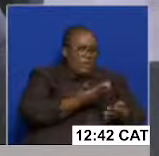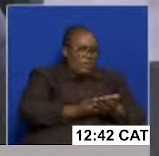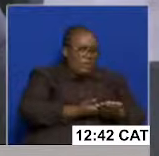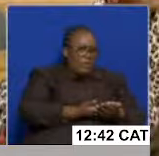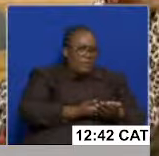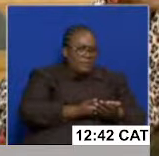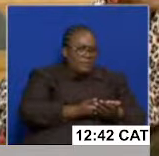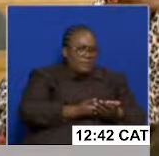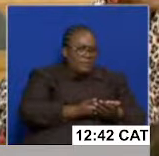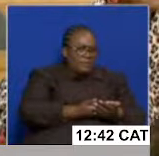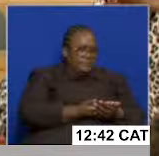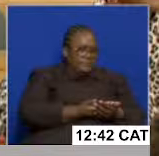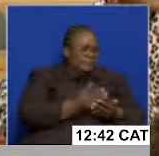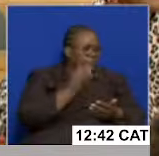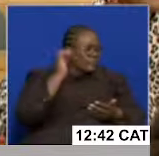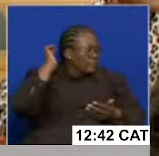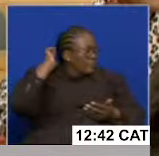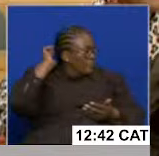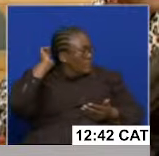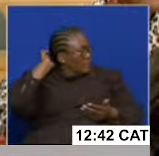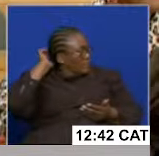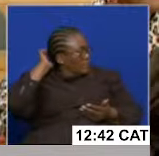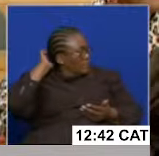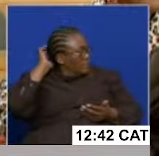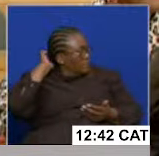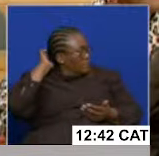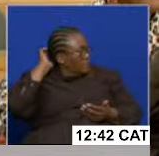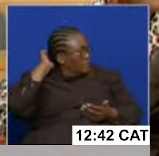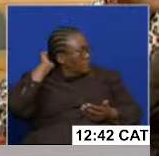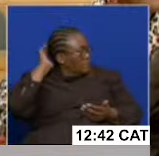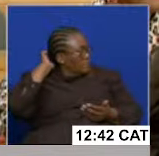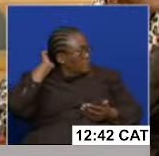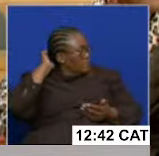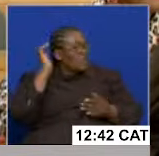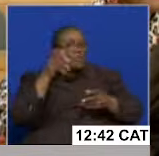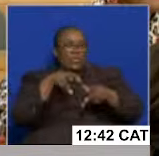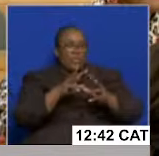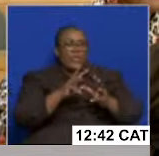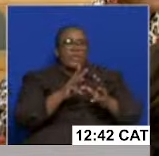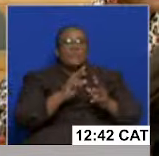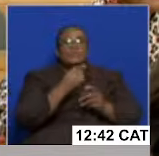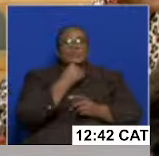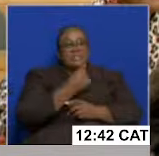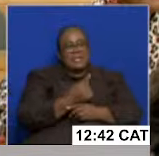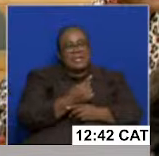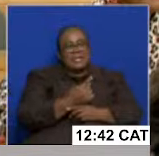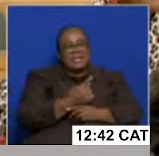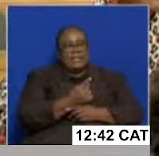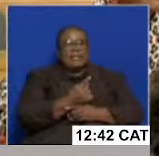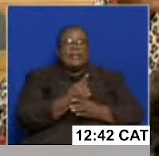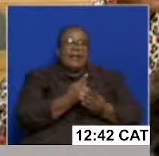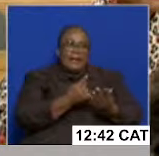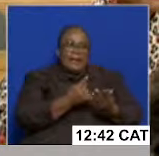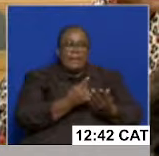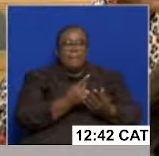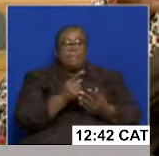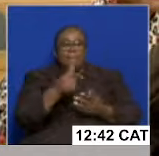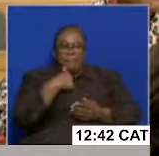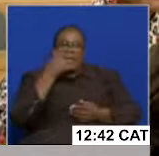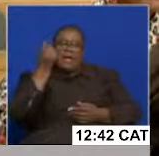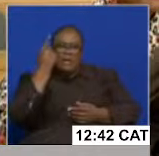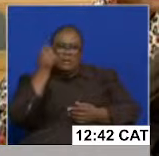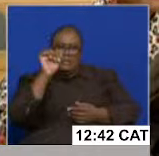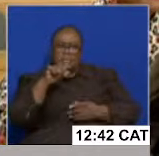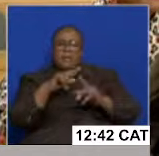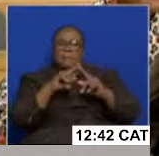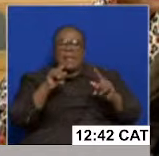okay, the way you put it, it does make sense, but it's just that I don't have anyone inside that I could have communicated with